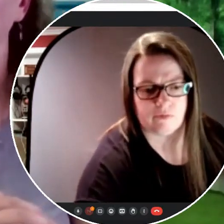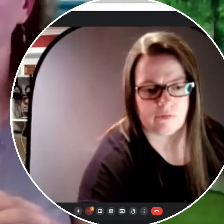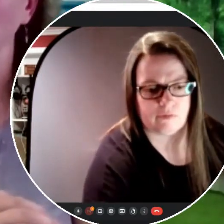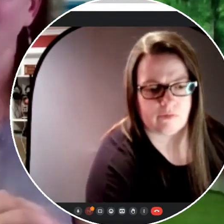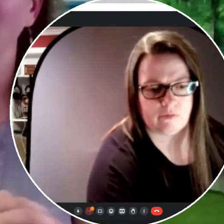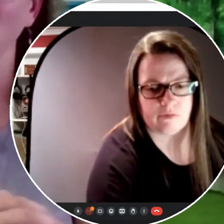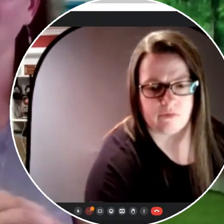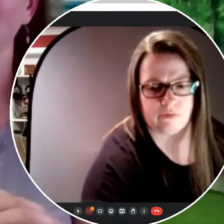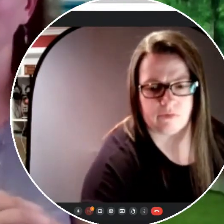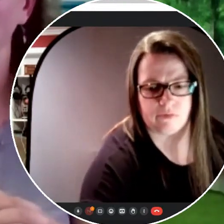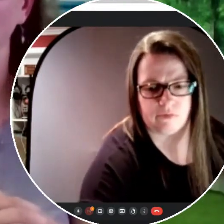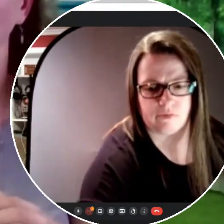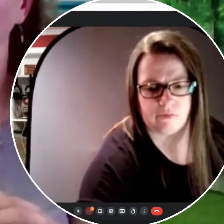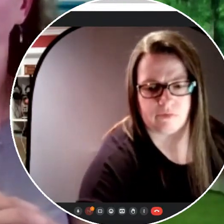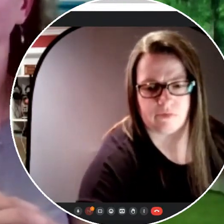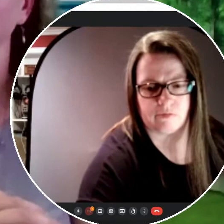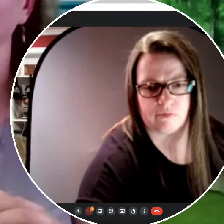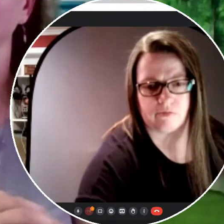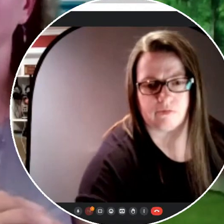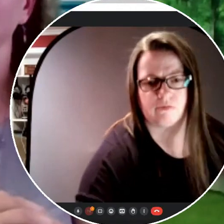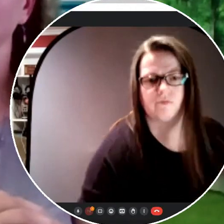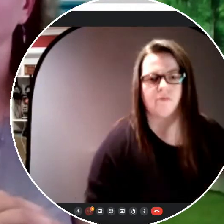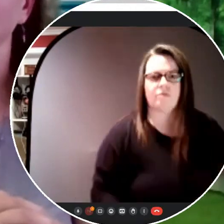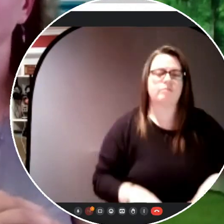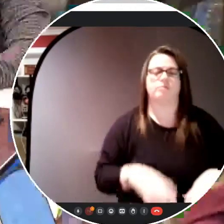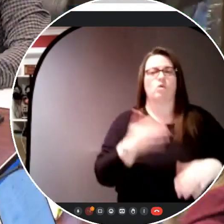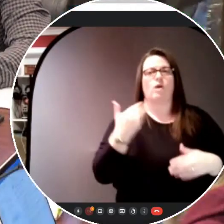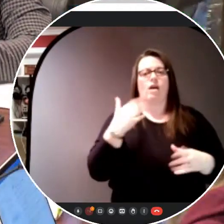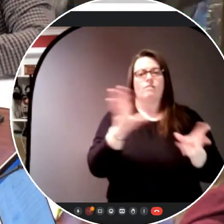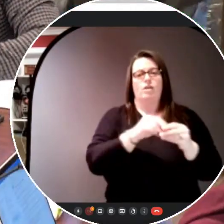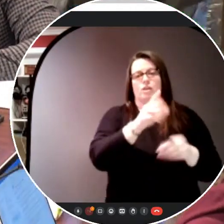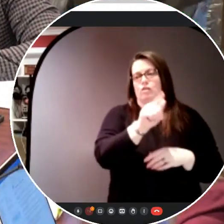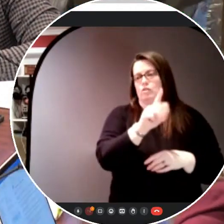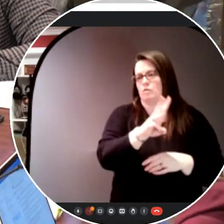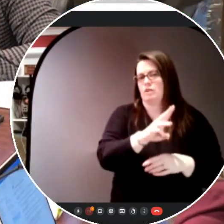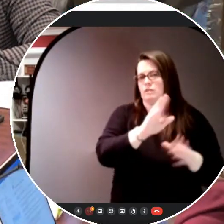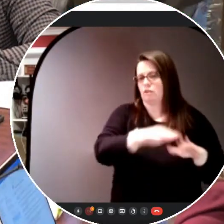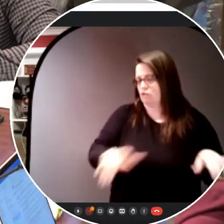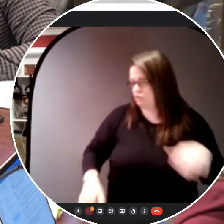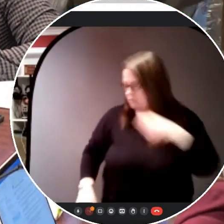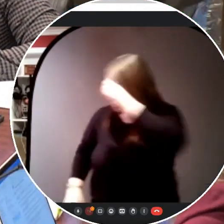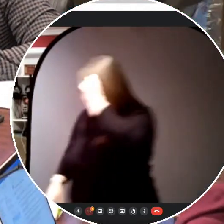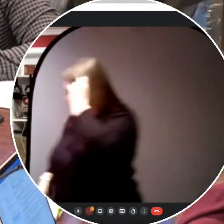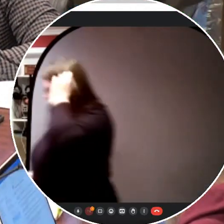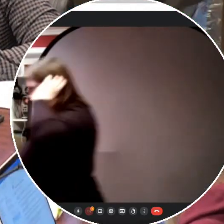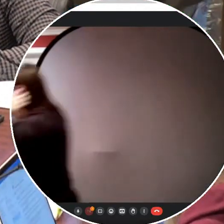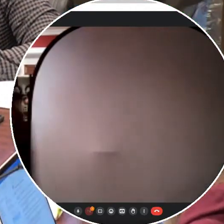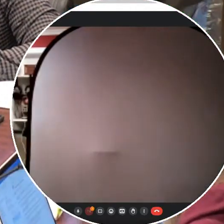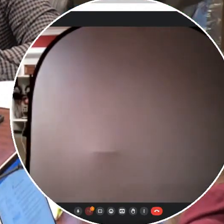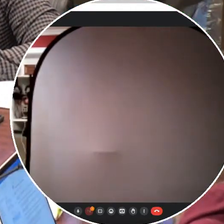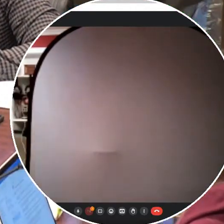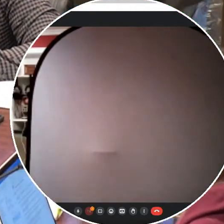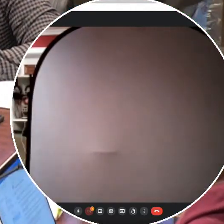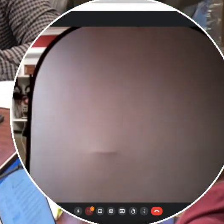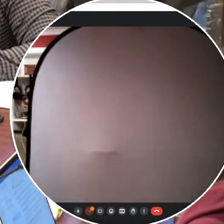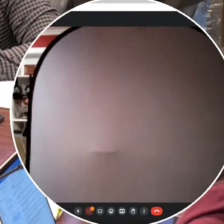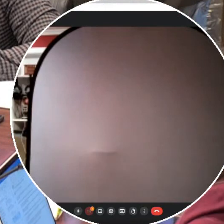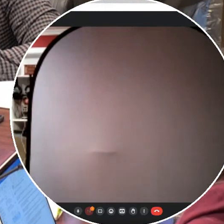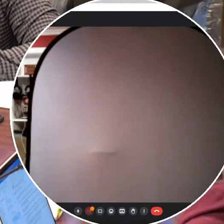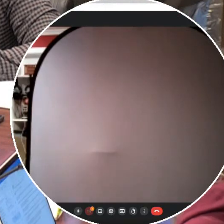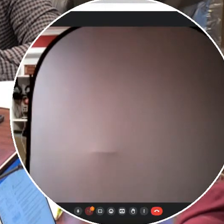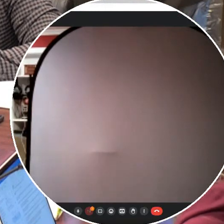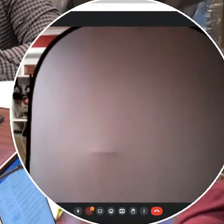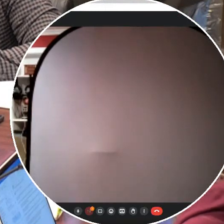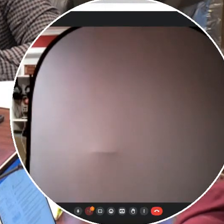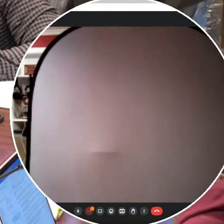their class. So they then had 26 children. It's an excellent question, Dennis, because I can assure you